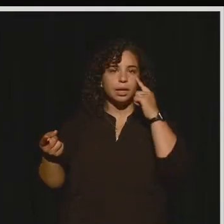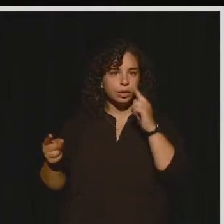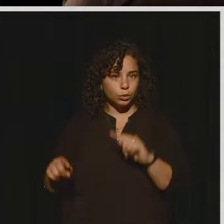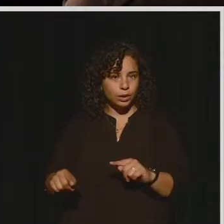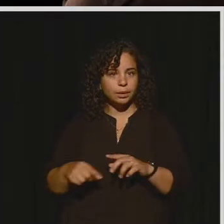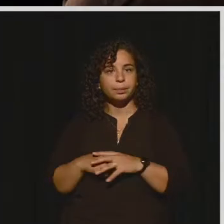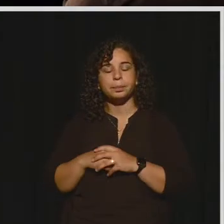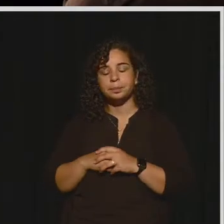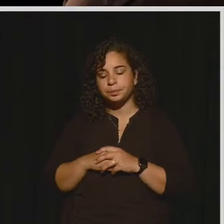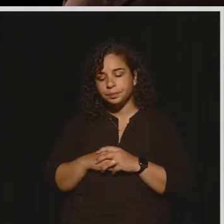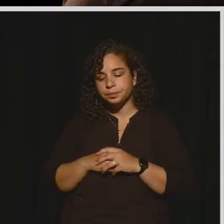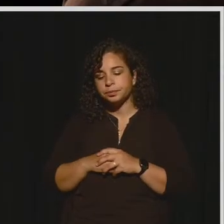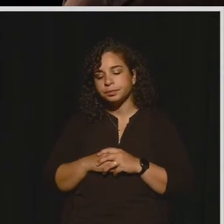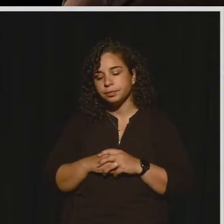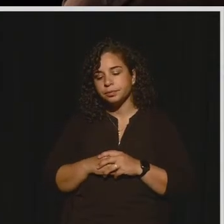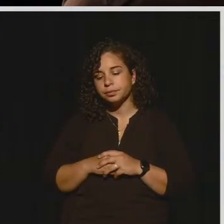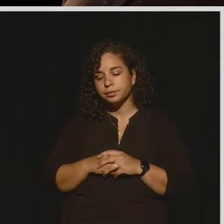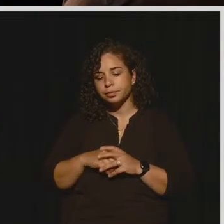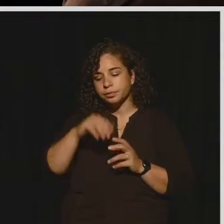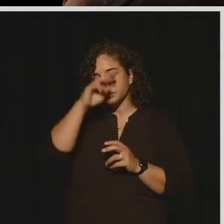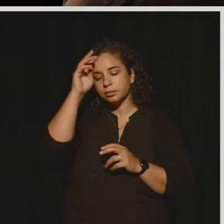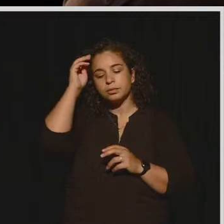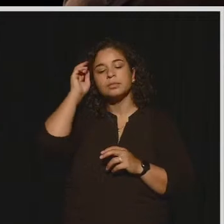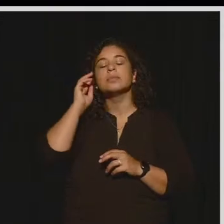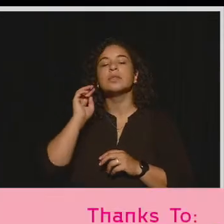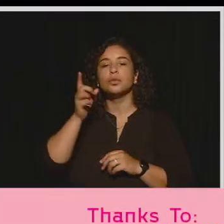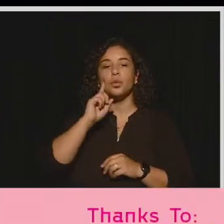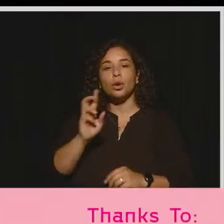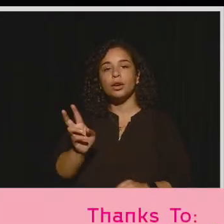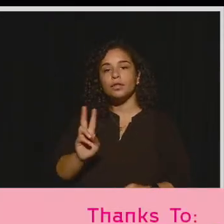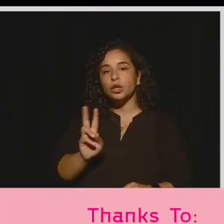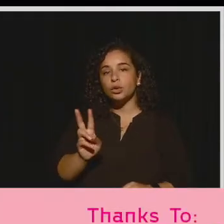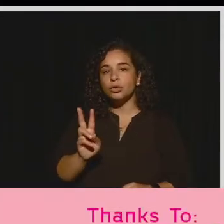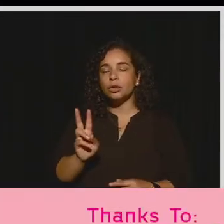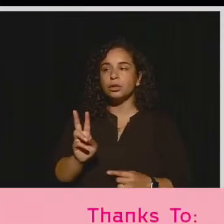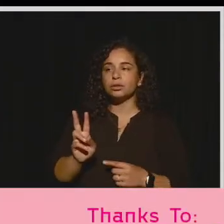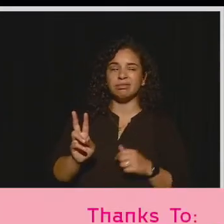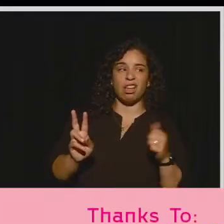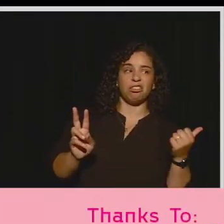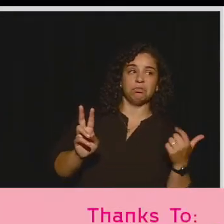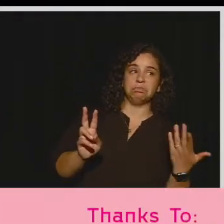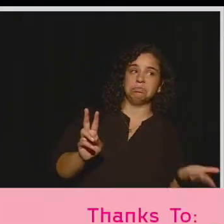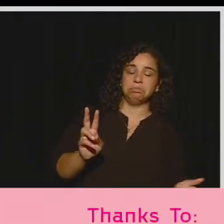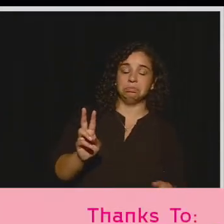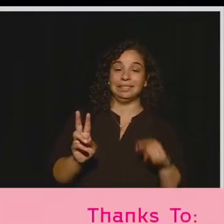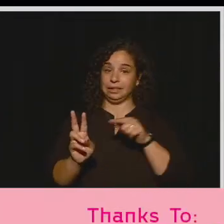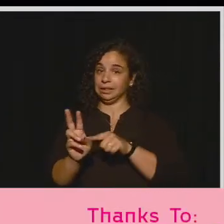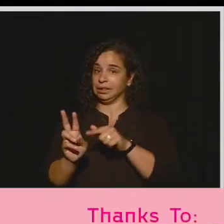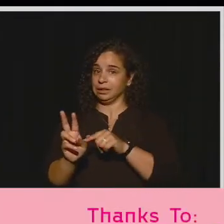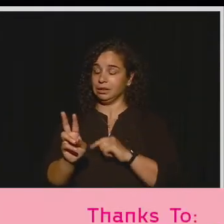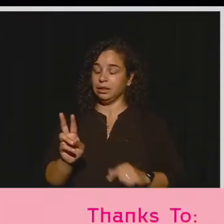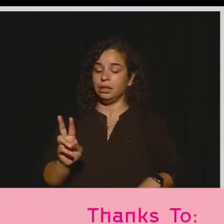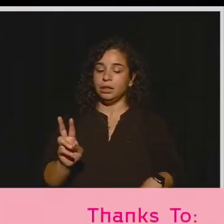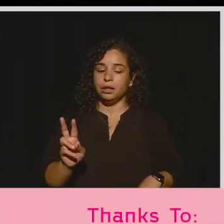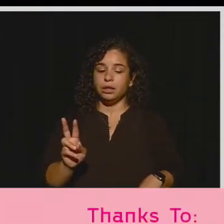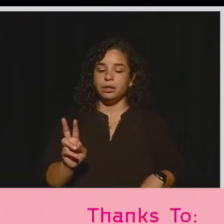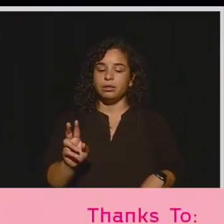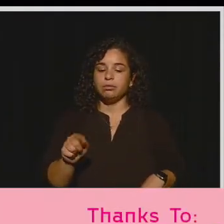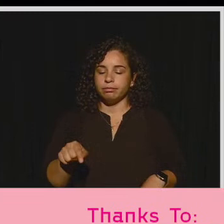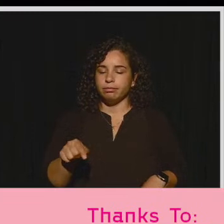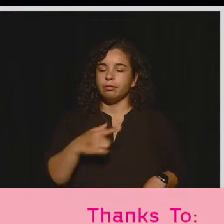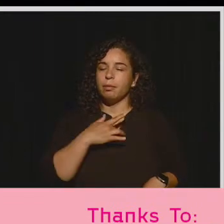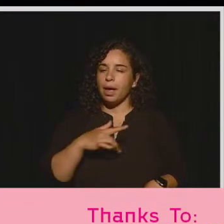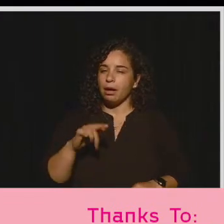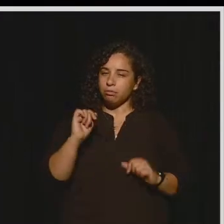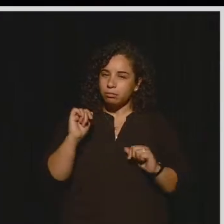in Vancouver, and I can't talk about any other city, but in Vancouver, it was the bars